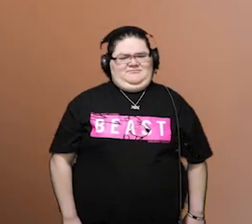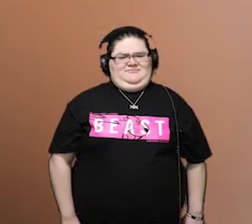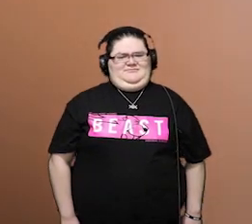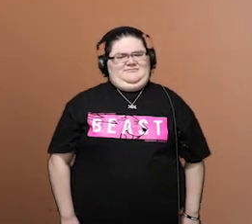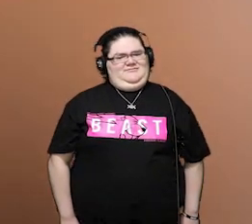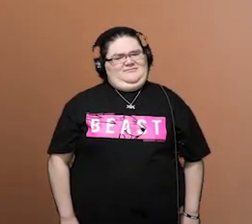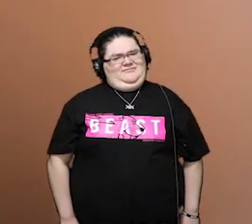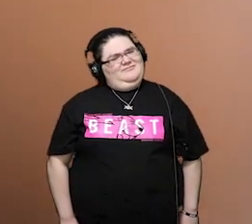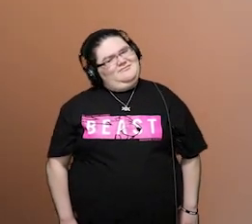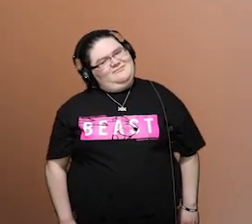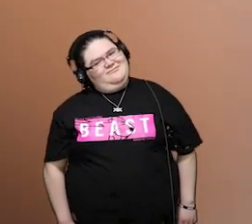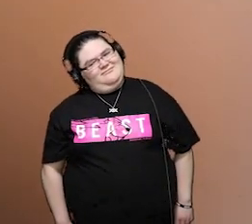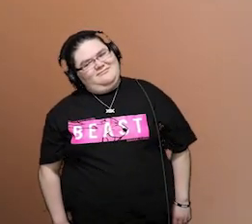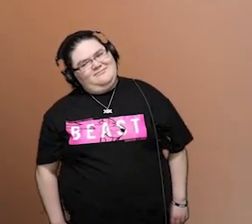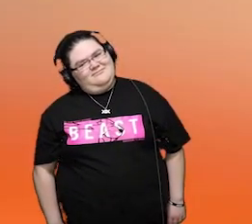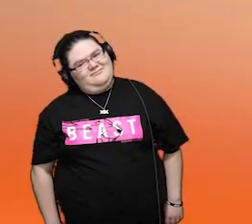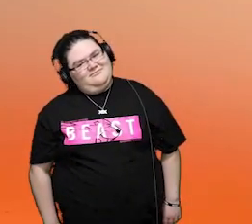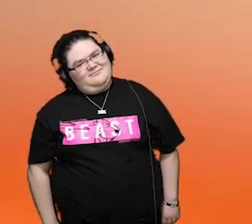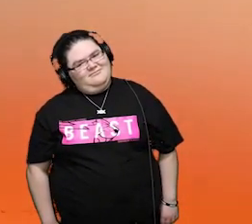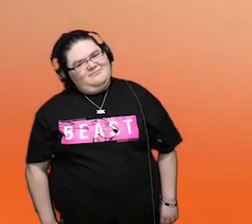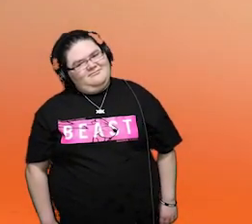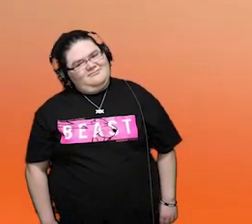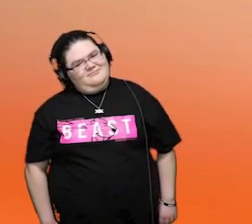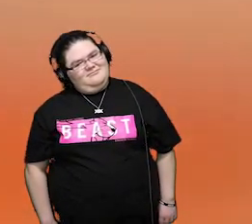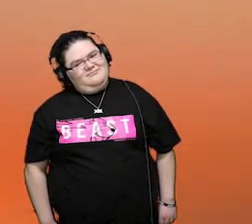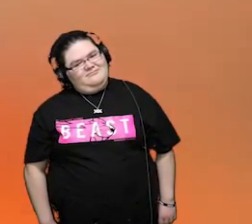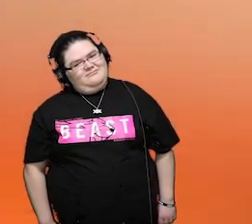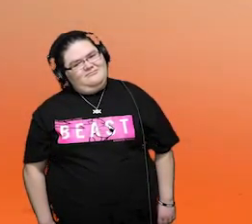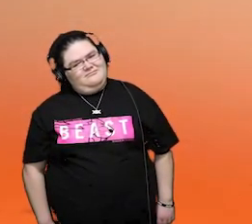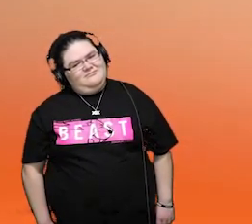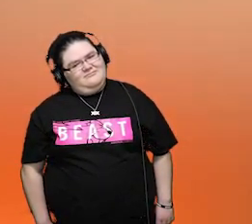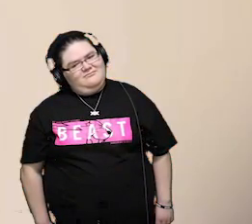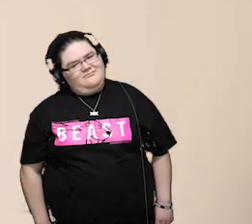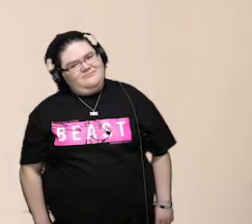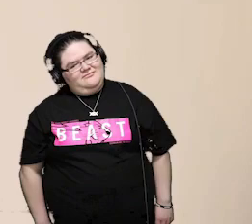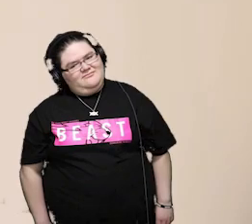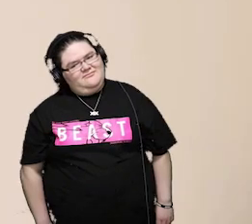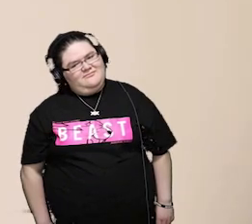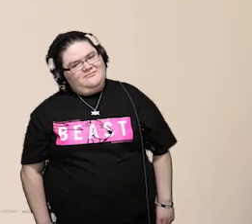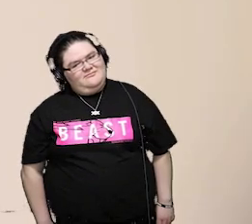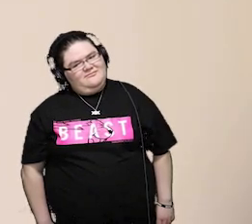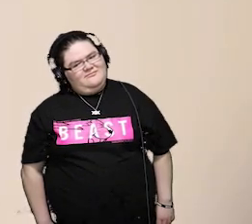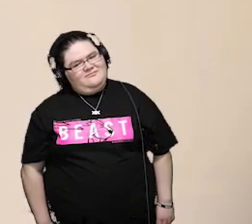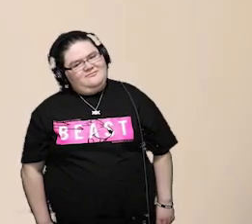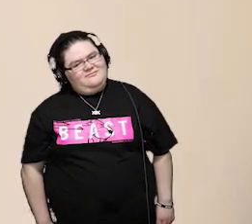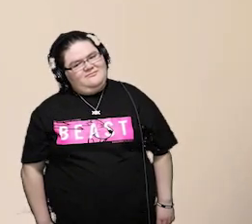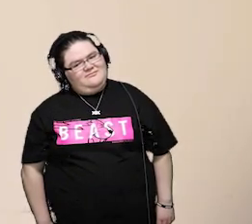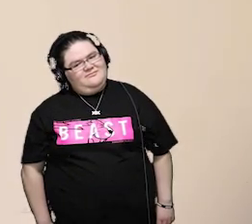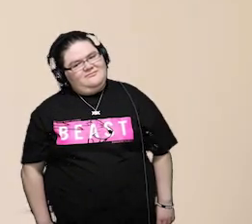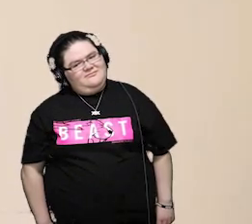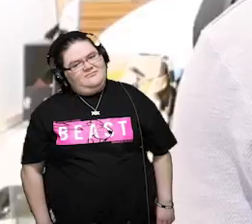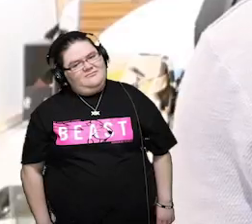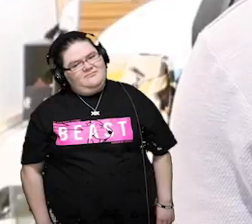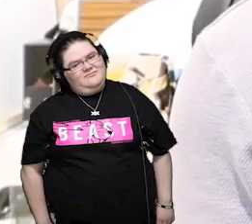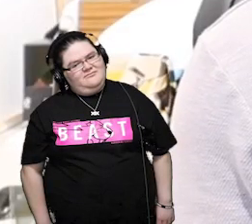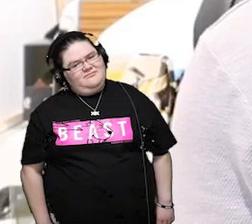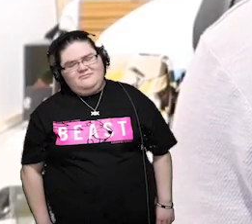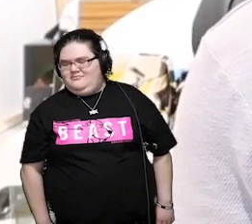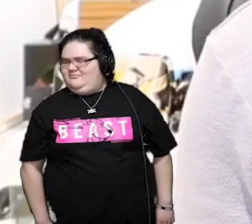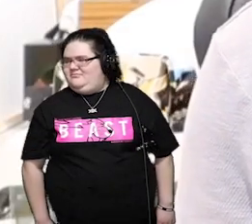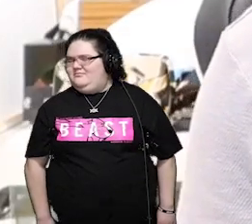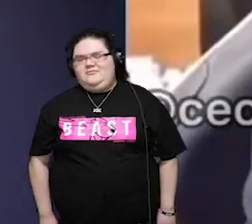personality. And after a lot of time and consideration, I realized who I was. Hey, what's going on? I'm a piece of shit.